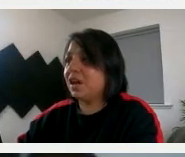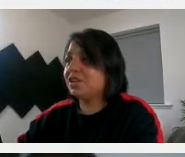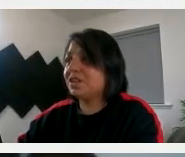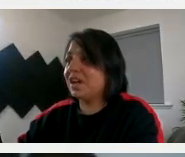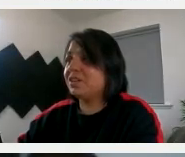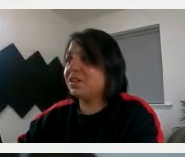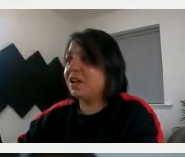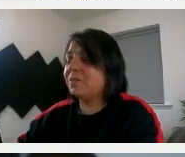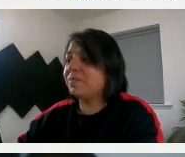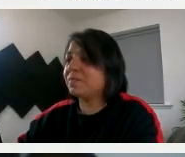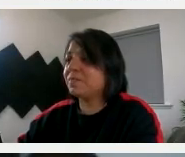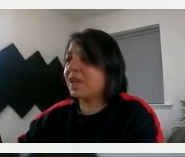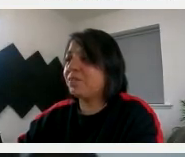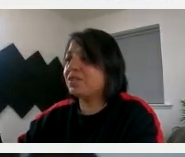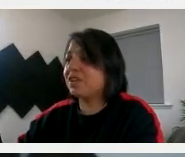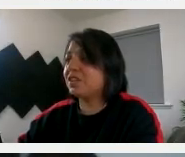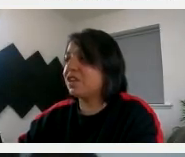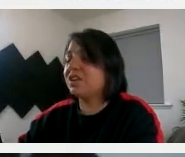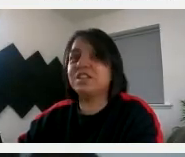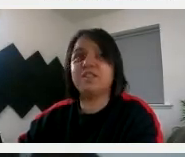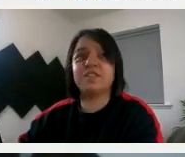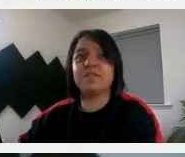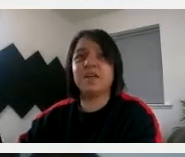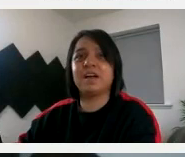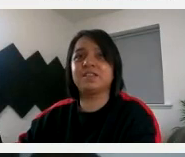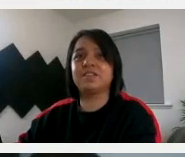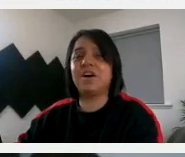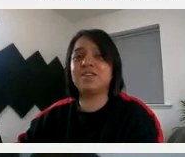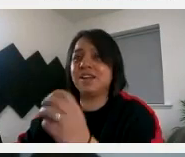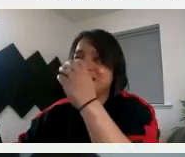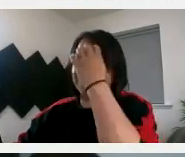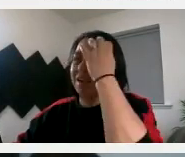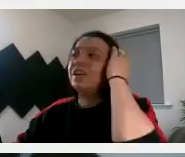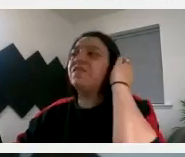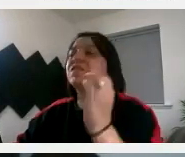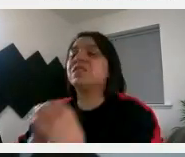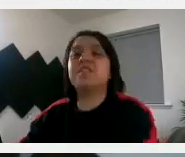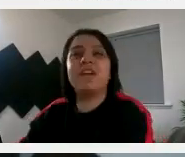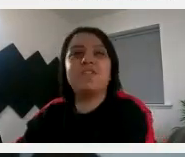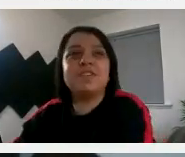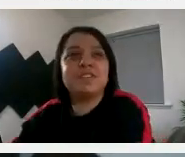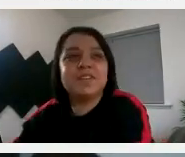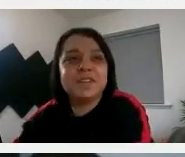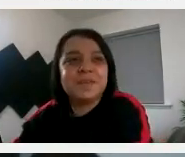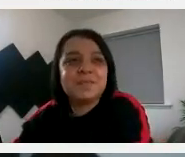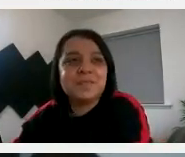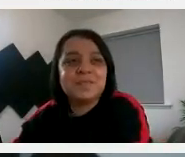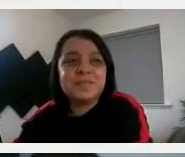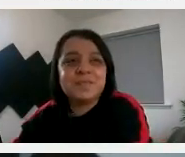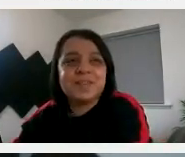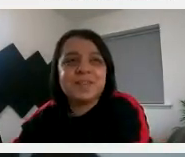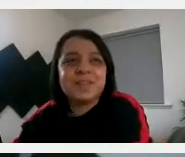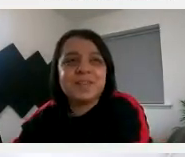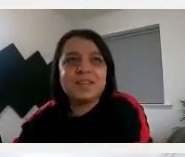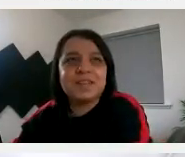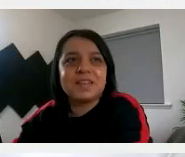So as you can tell, everybody's got the slightly different accents. Harsha, any of yours are the favourites?